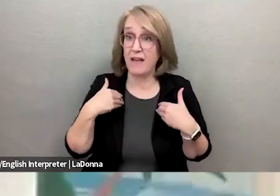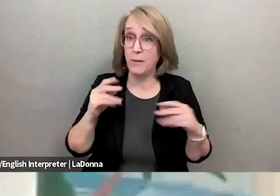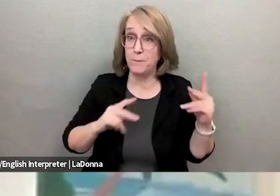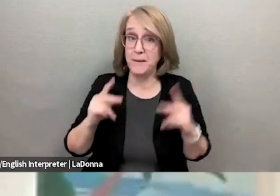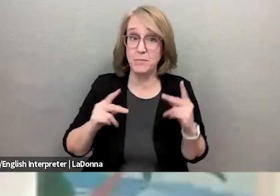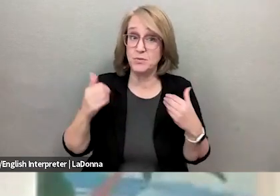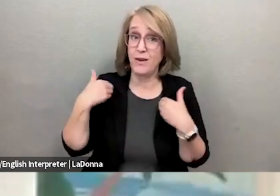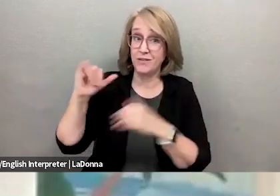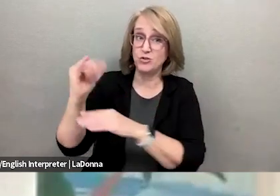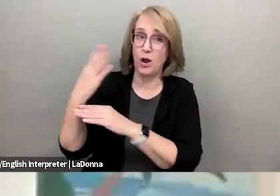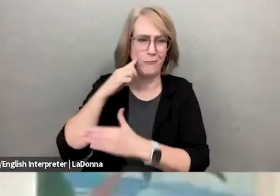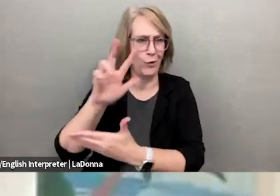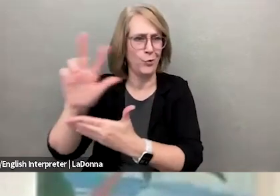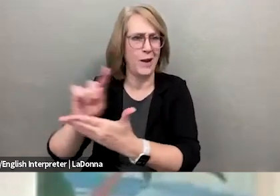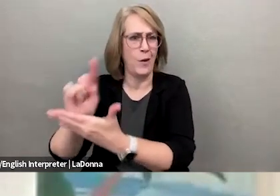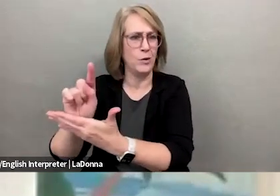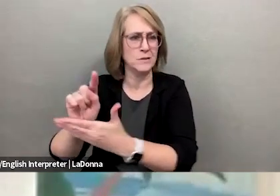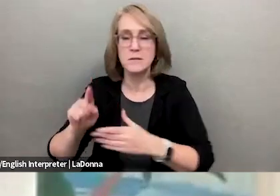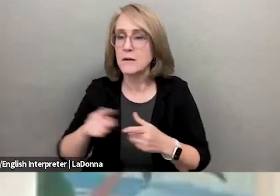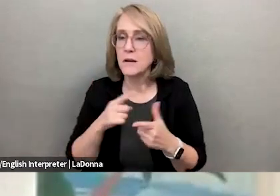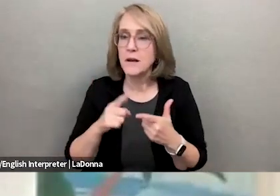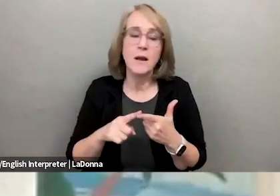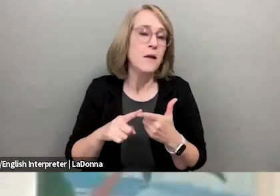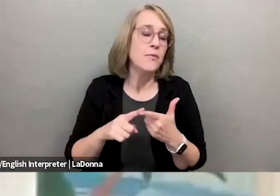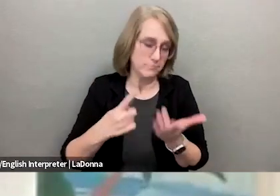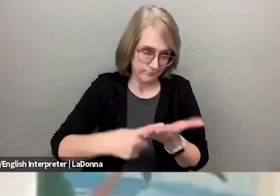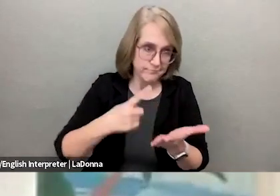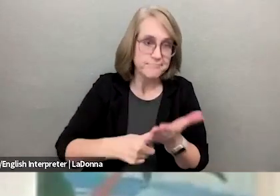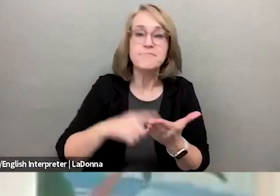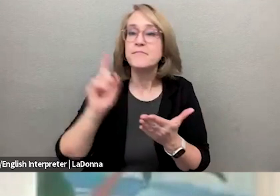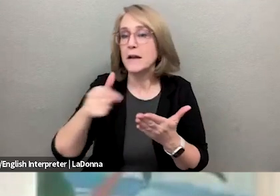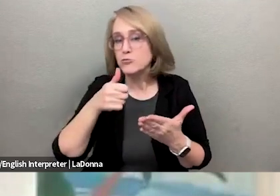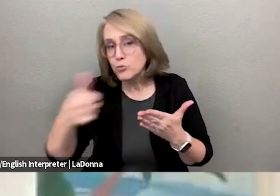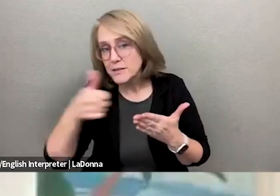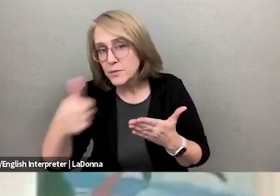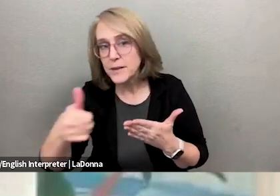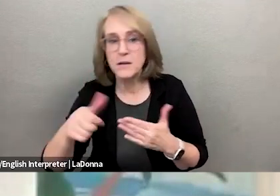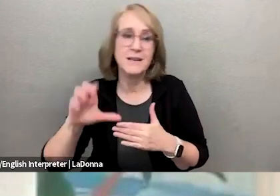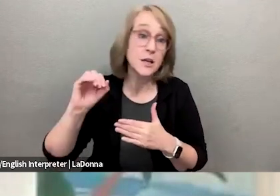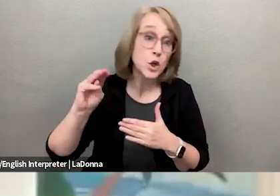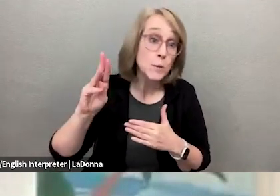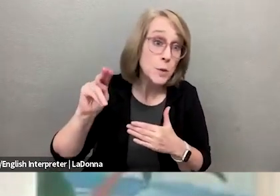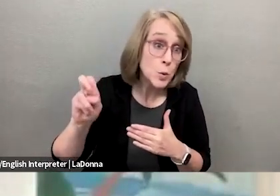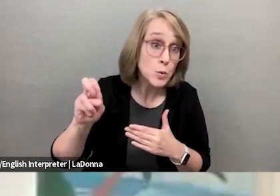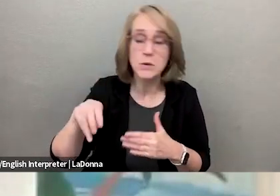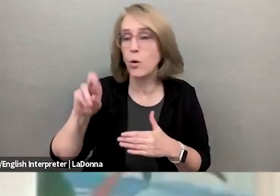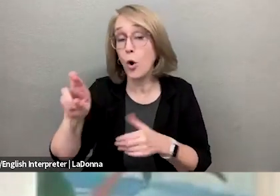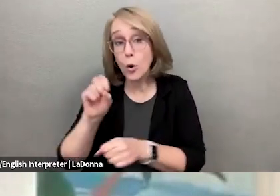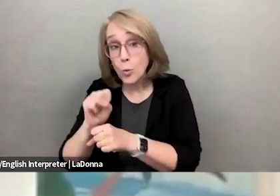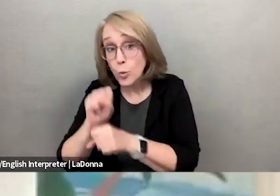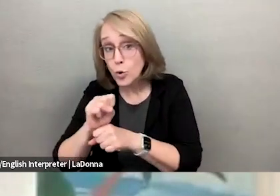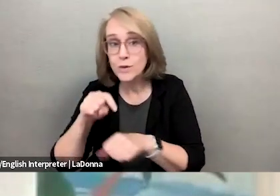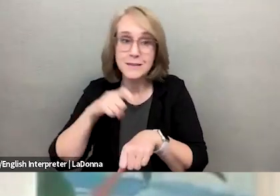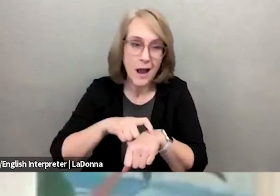a job like that. And then there's questions over the transportation costs, if it's considered commute time versus working